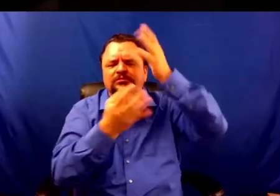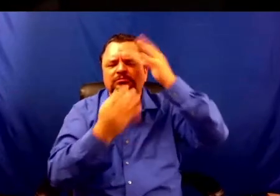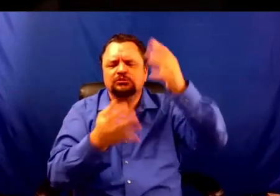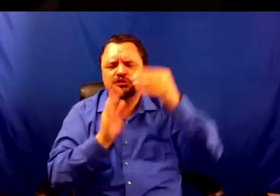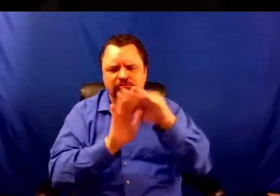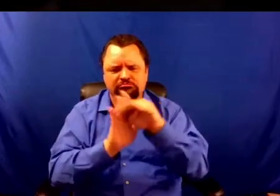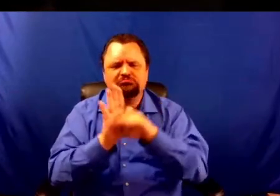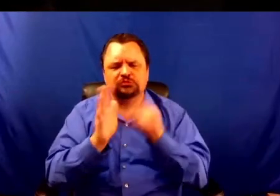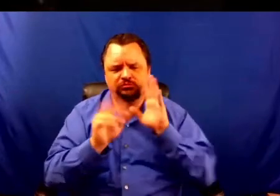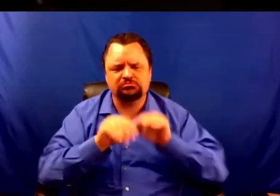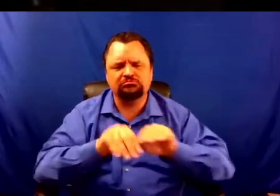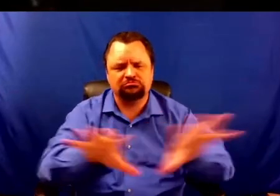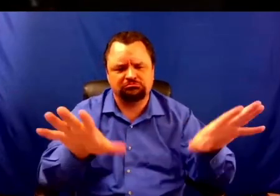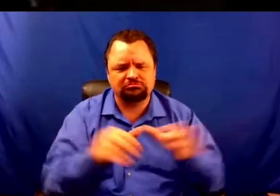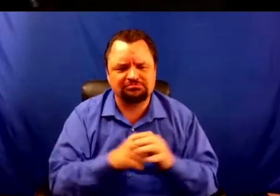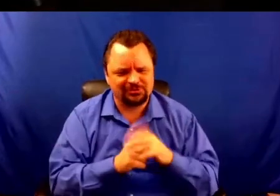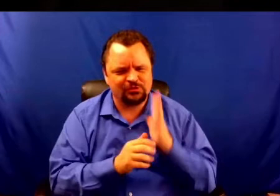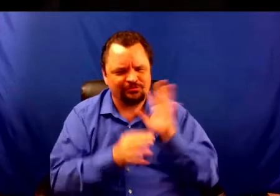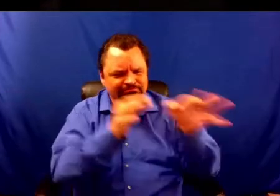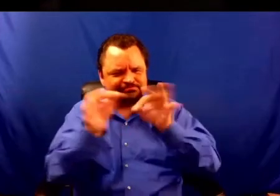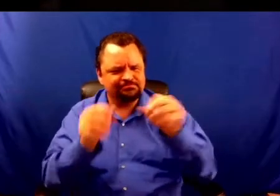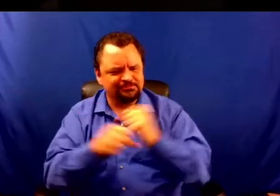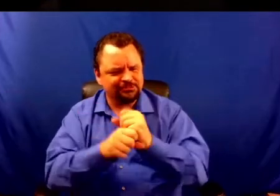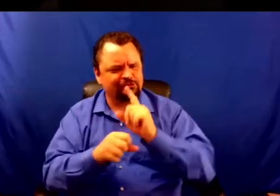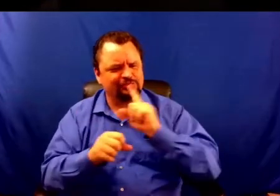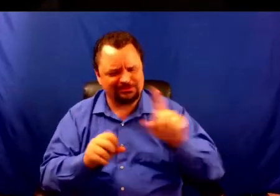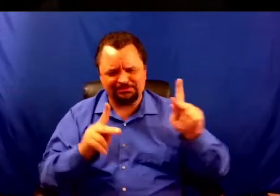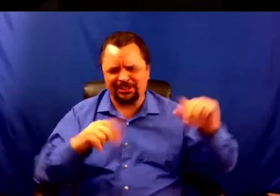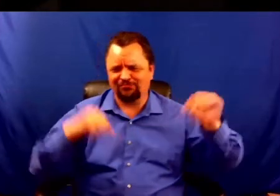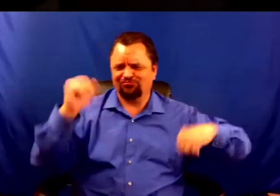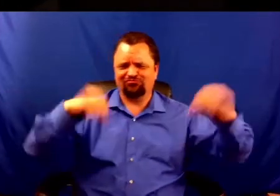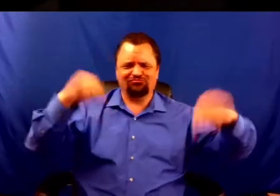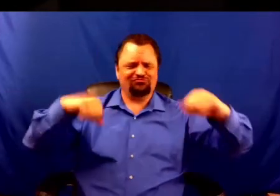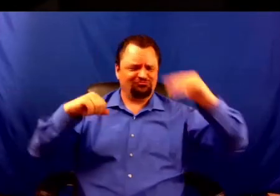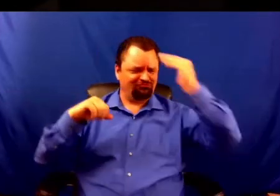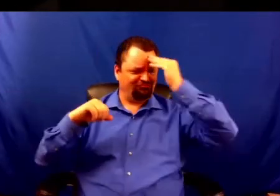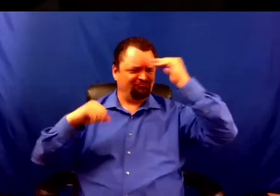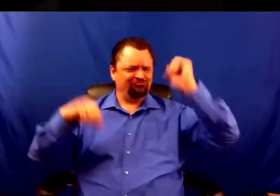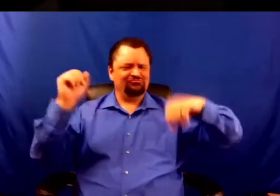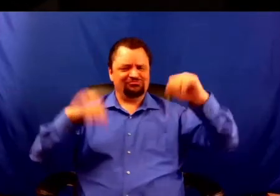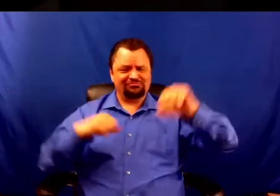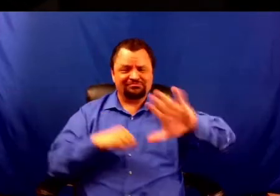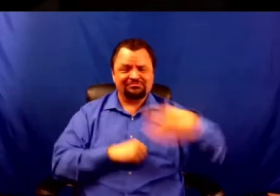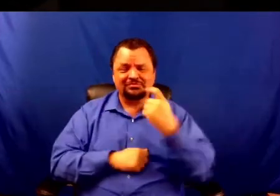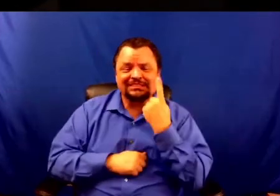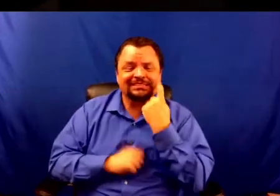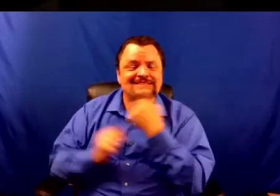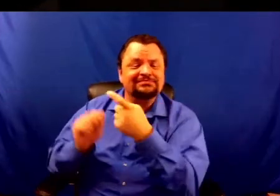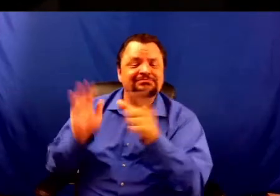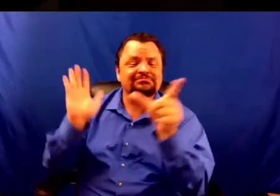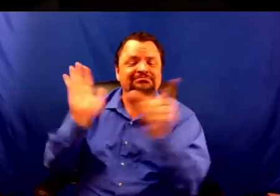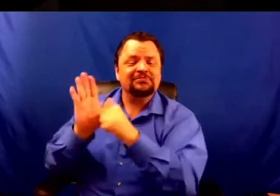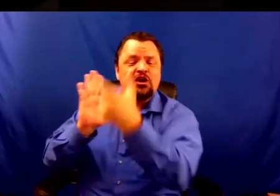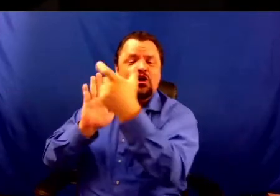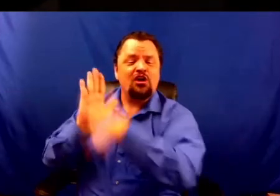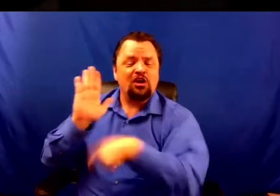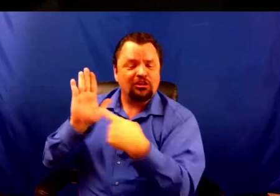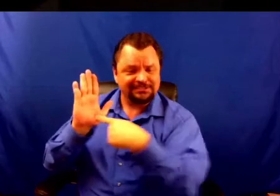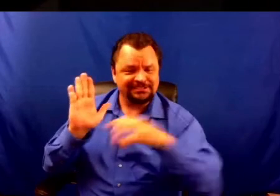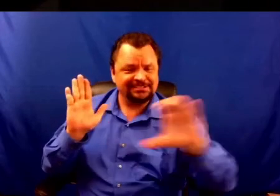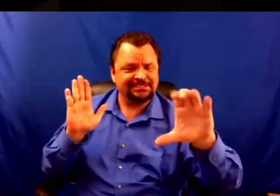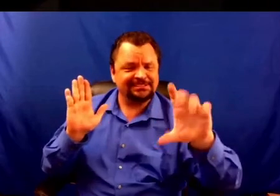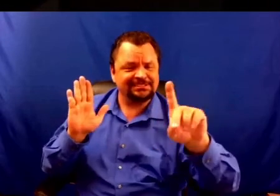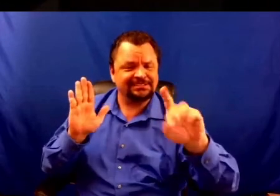Yeah, I can get a reference. Brought that up last month. Peer-reviewed literature, so. Yeah, there was just a We can recent, get you. yeah, there's a recent article that came out